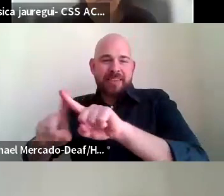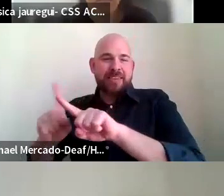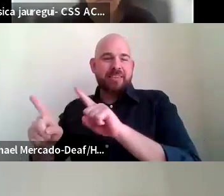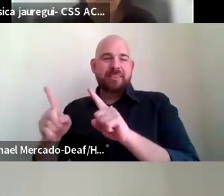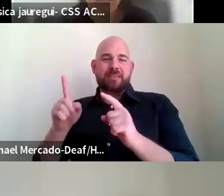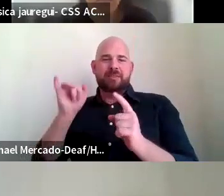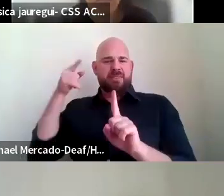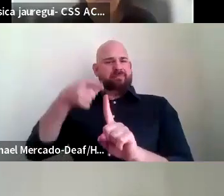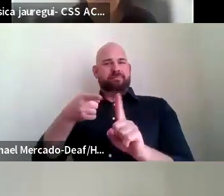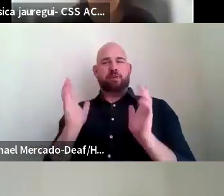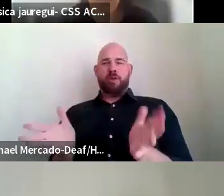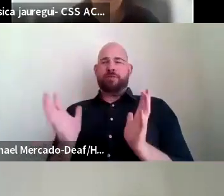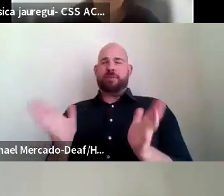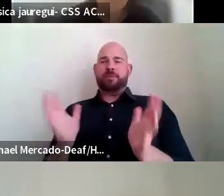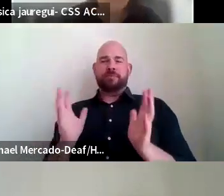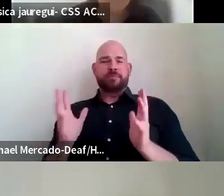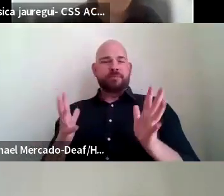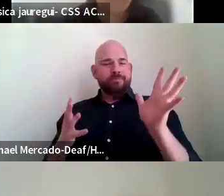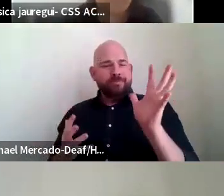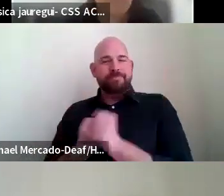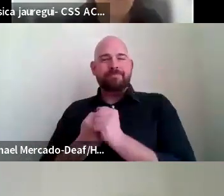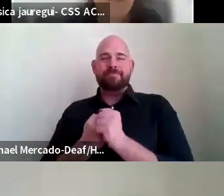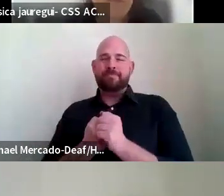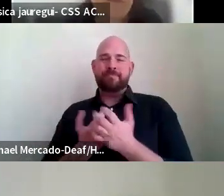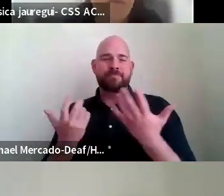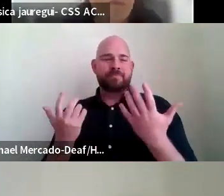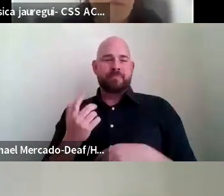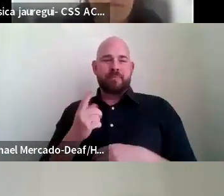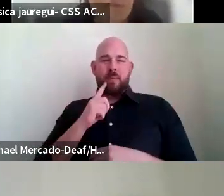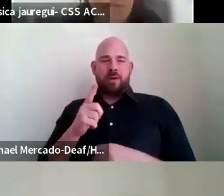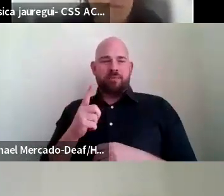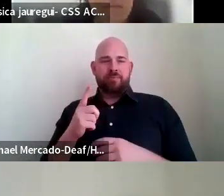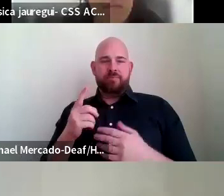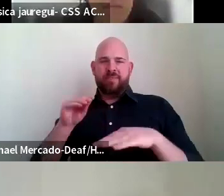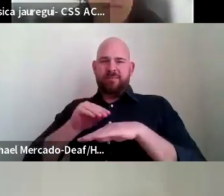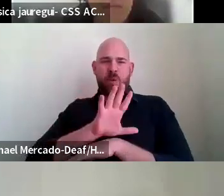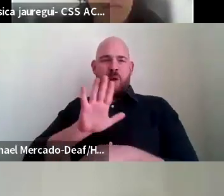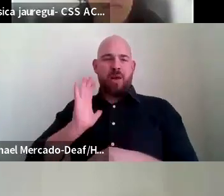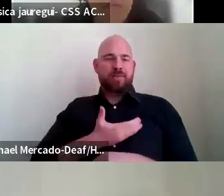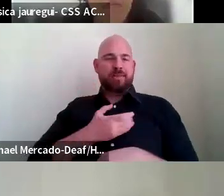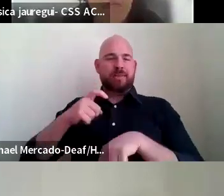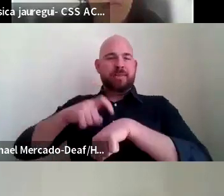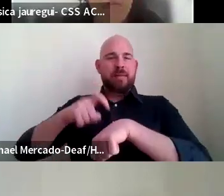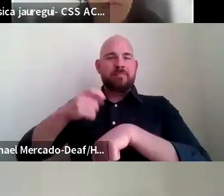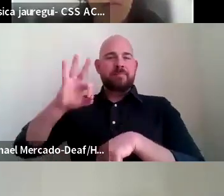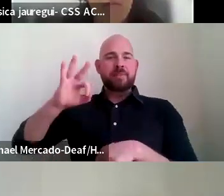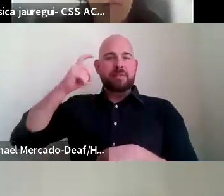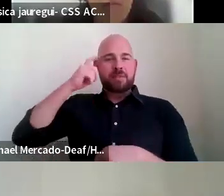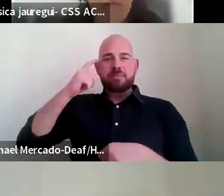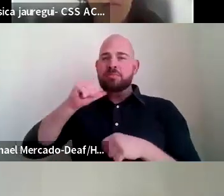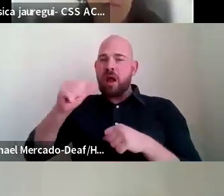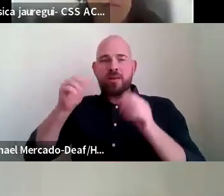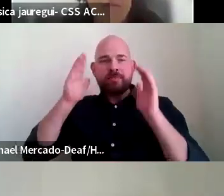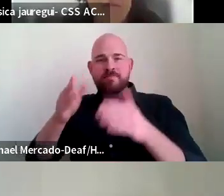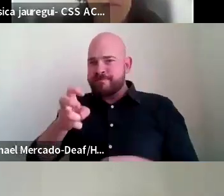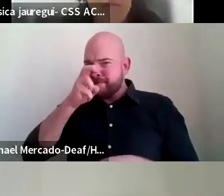our experiences and our culture, and we have our timing is just viewed differently in how we do things. And it really just,